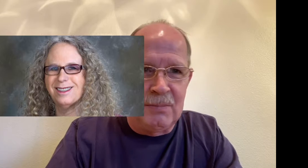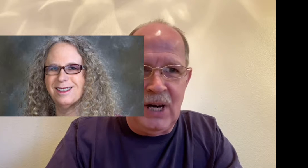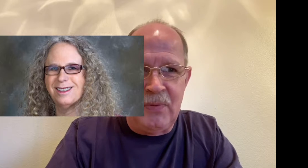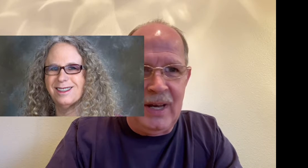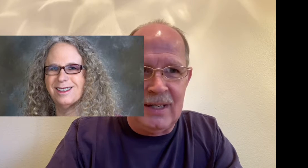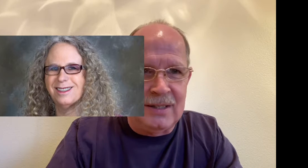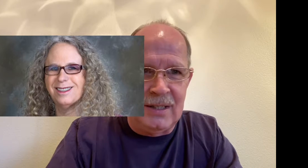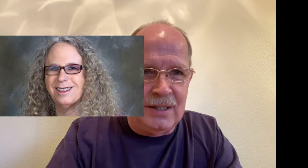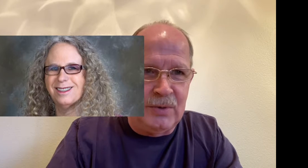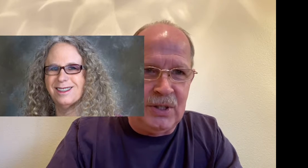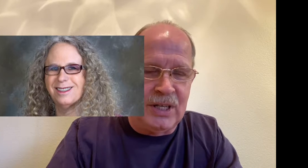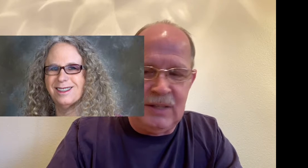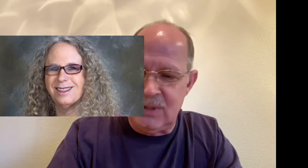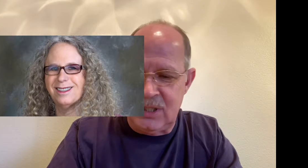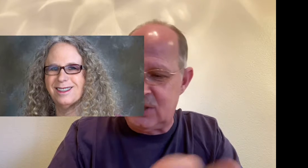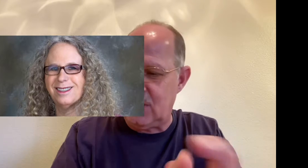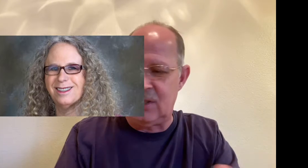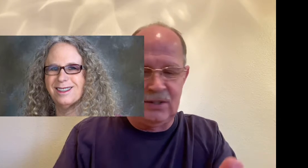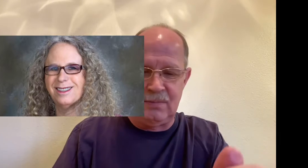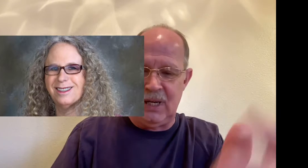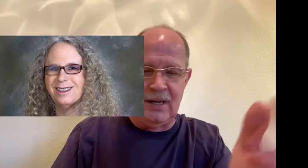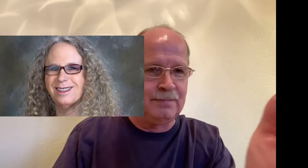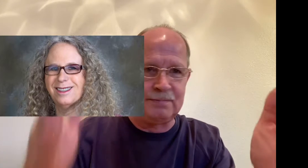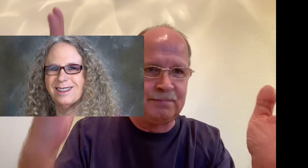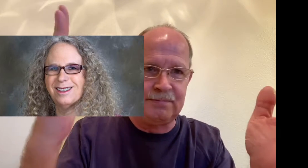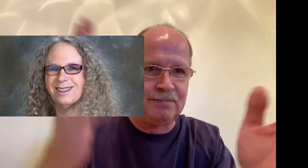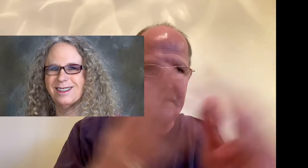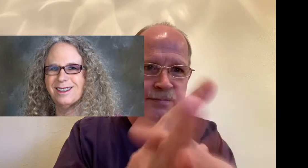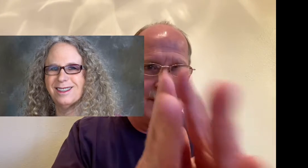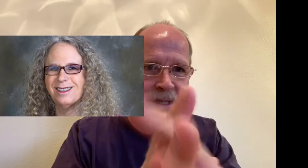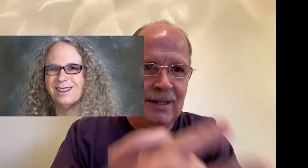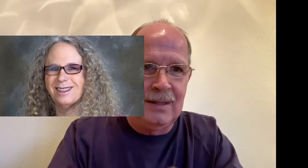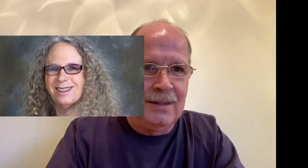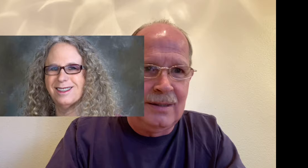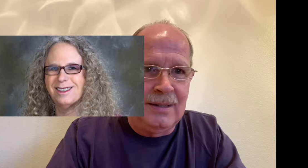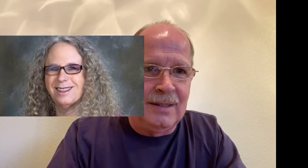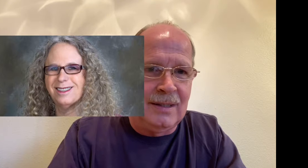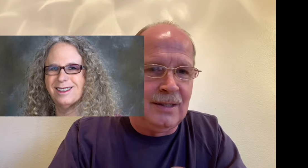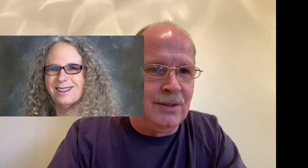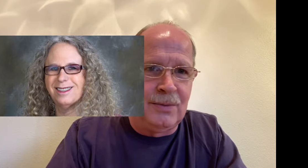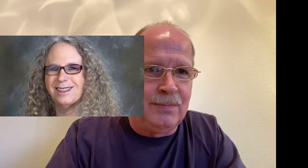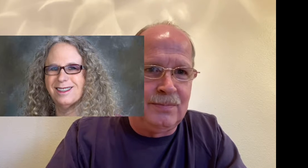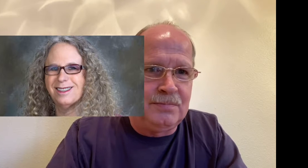concerned about that at all. They're not even concerned about,